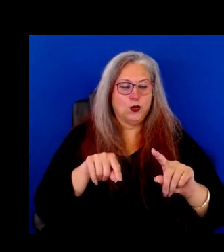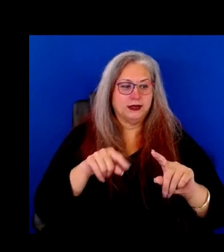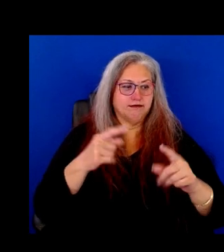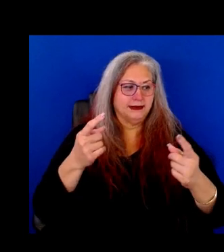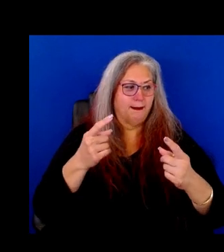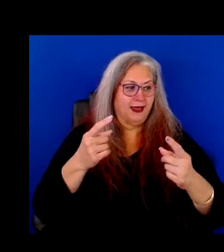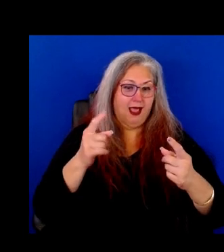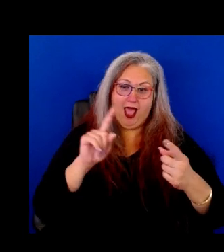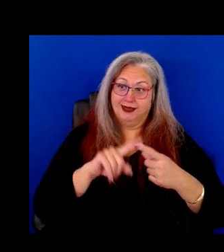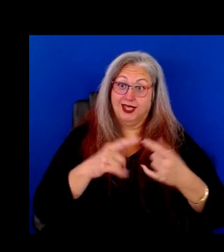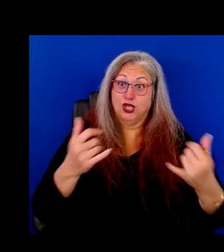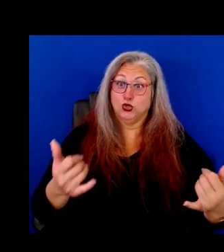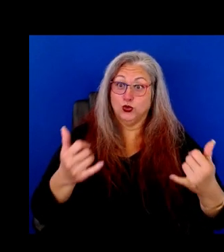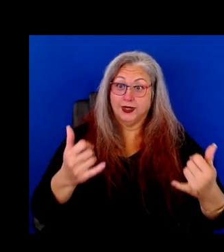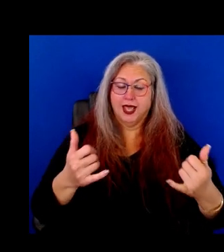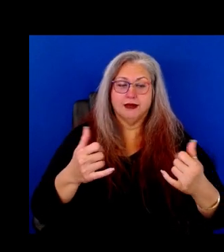that till this very day